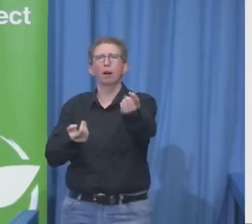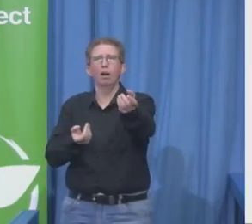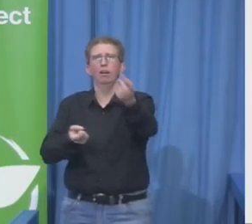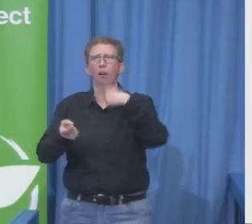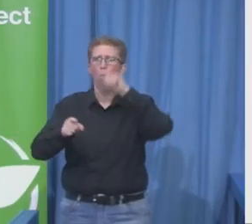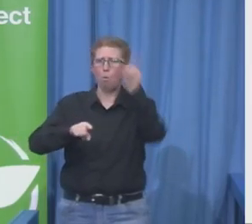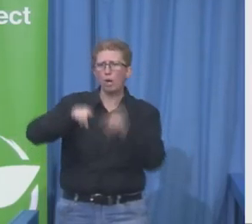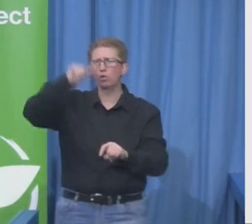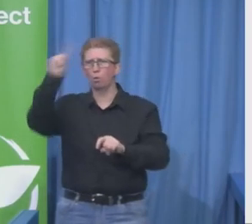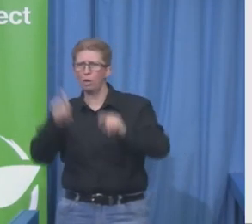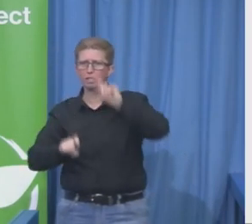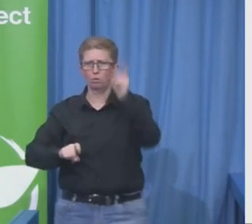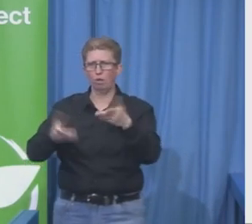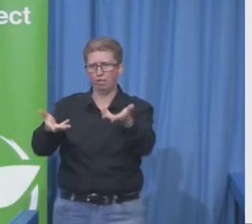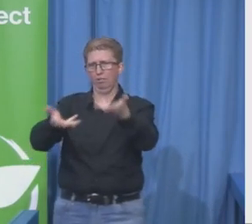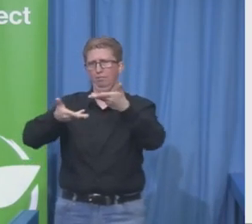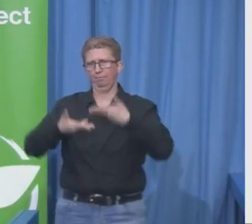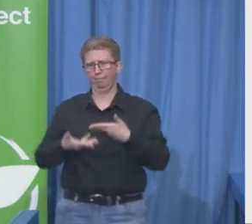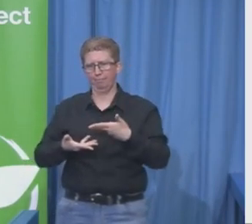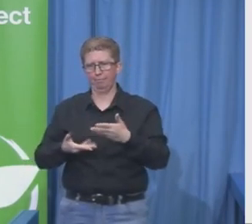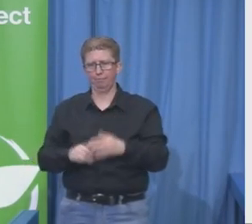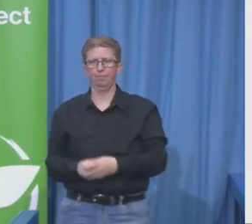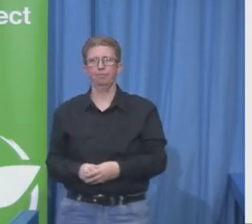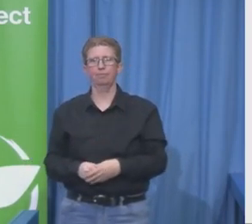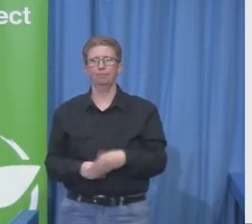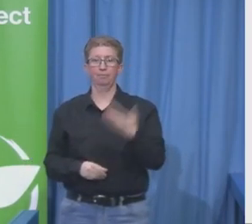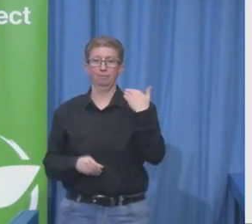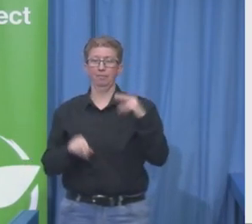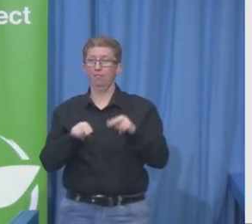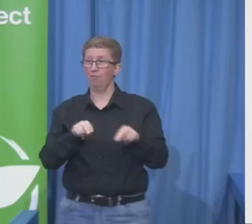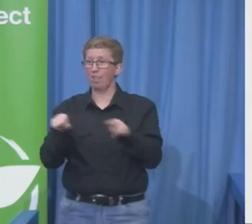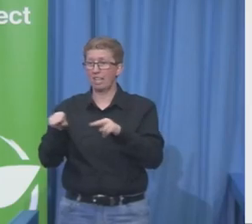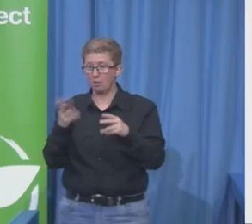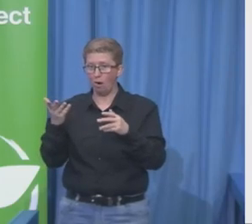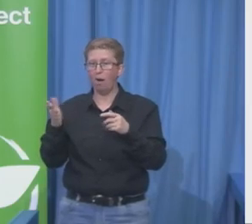team. Yes, so if you can watch it then.